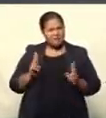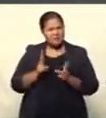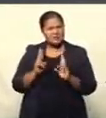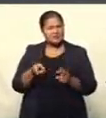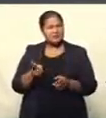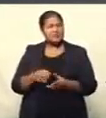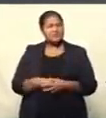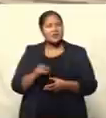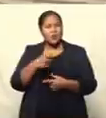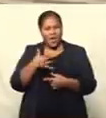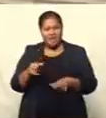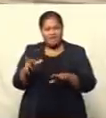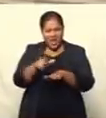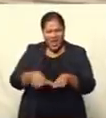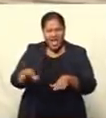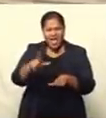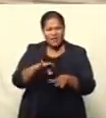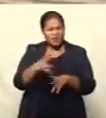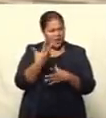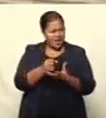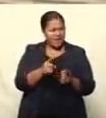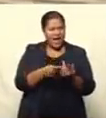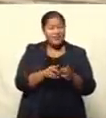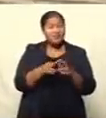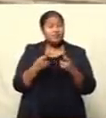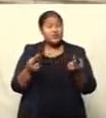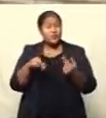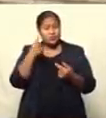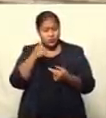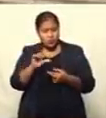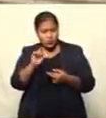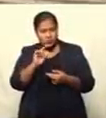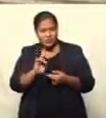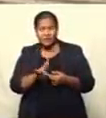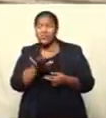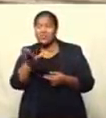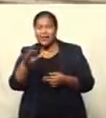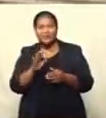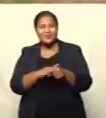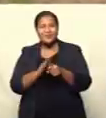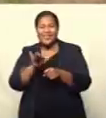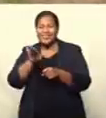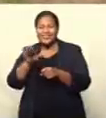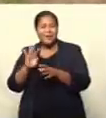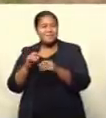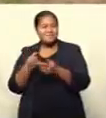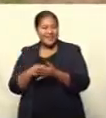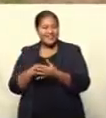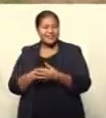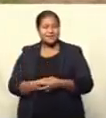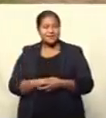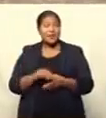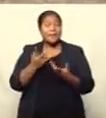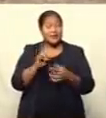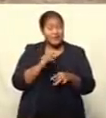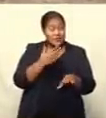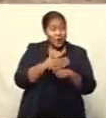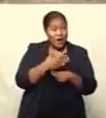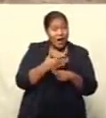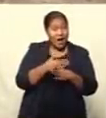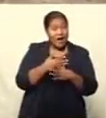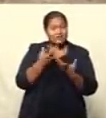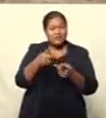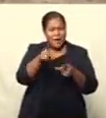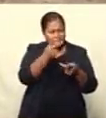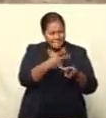we have assets and resources to use for them to make money for themselves. Apart from this initiative, a piece of